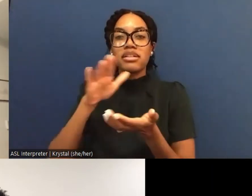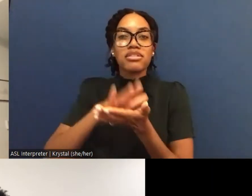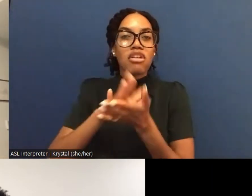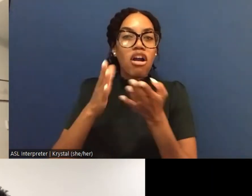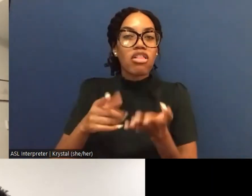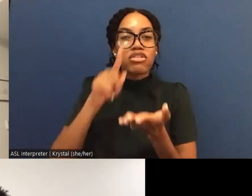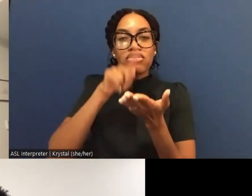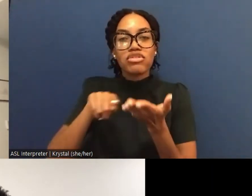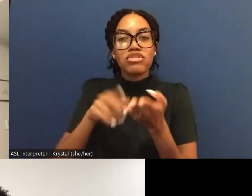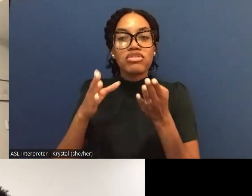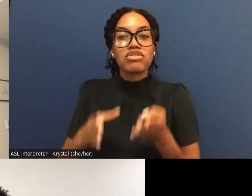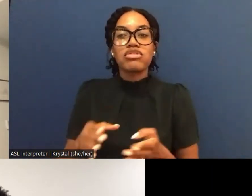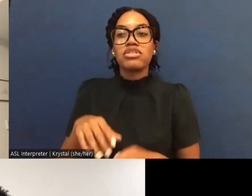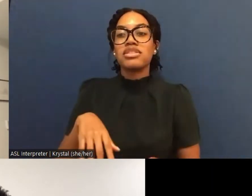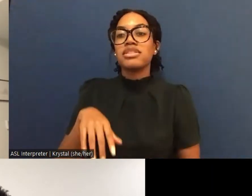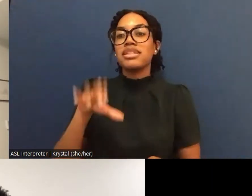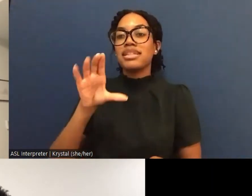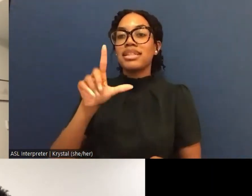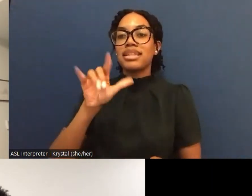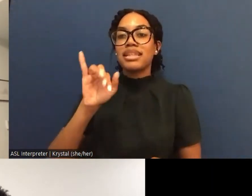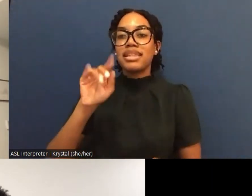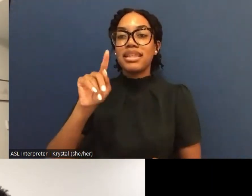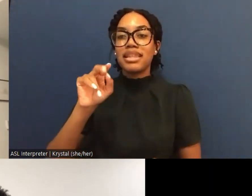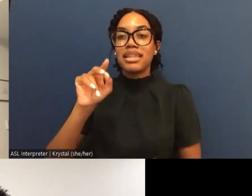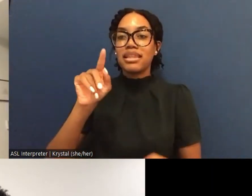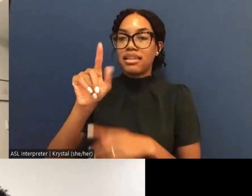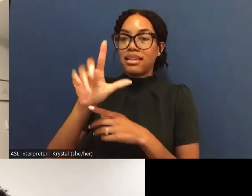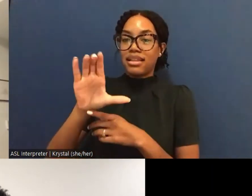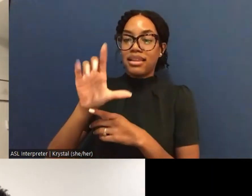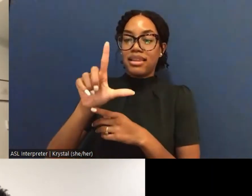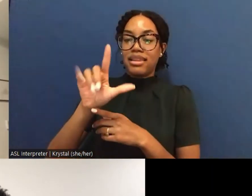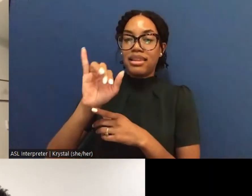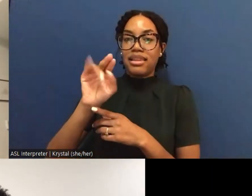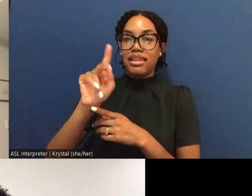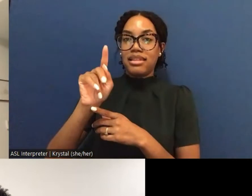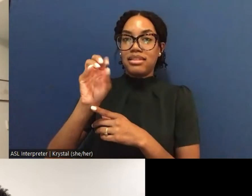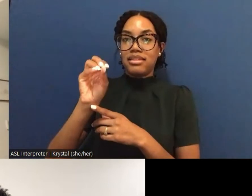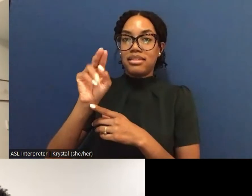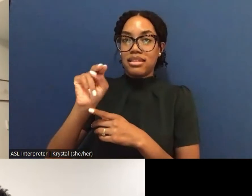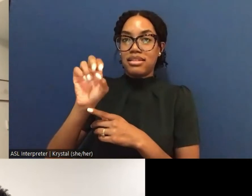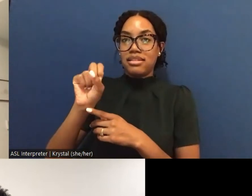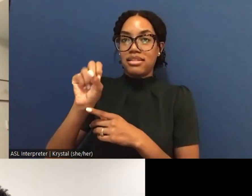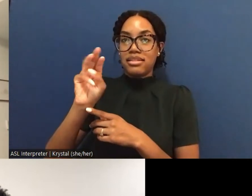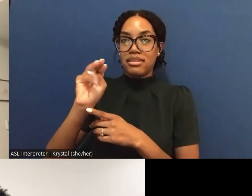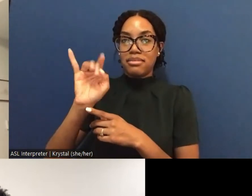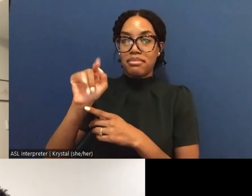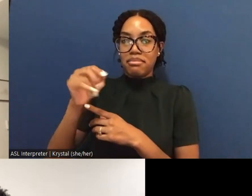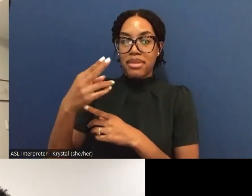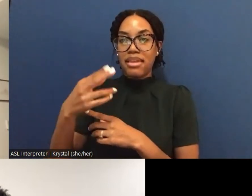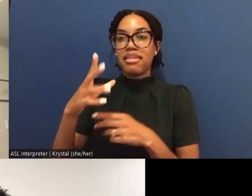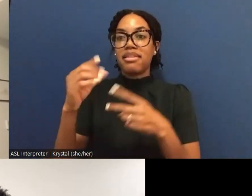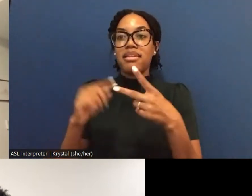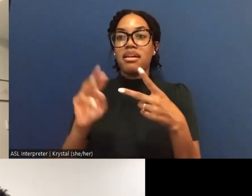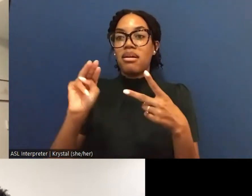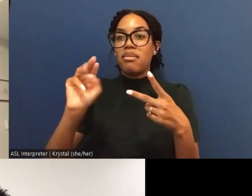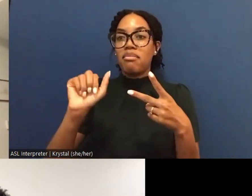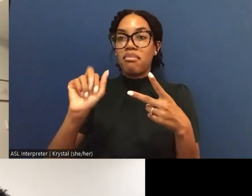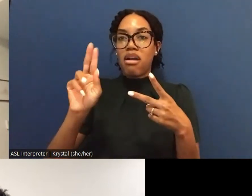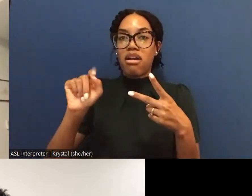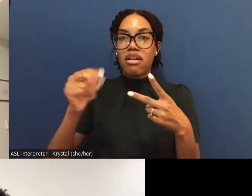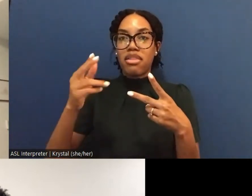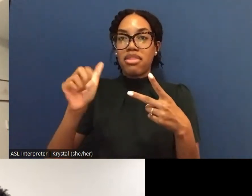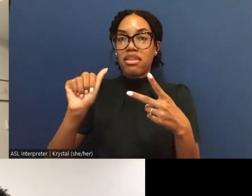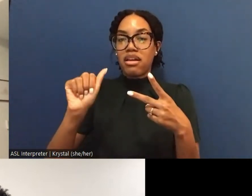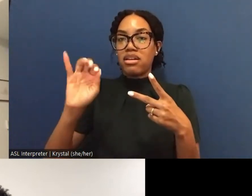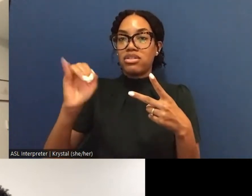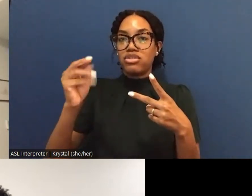how they use their lineage and their own histories as a grounding or a foundation to explore the larger Black